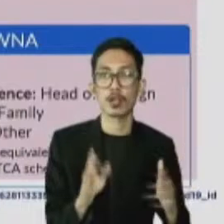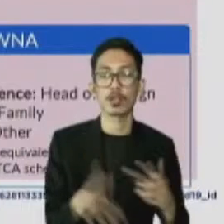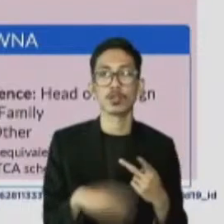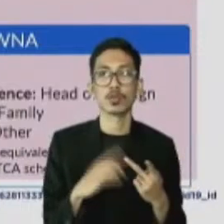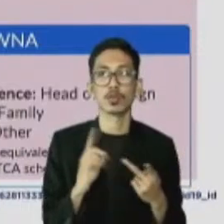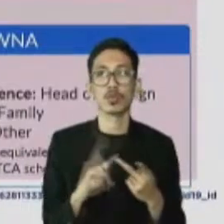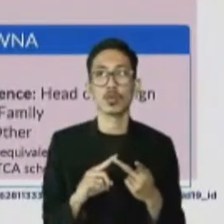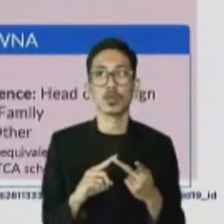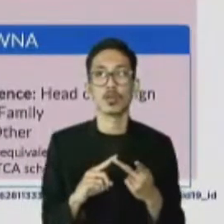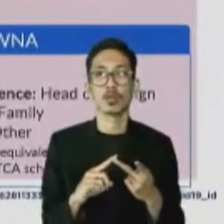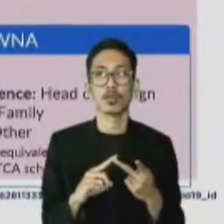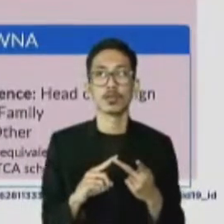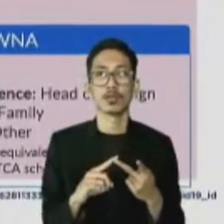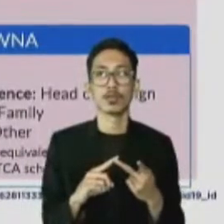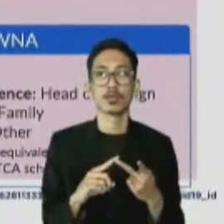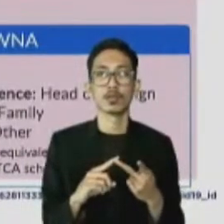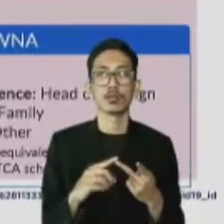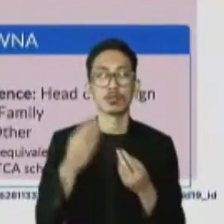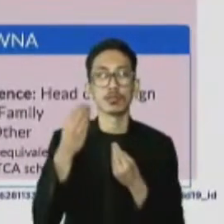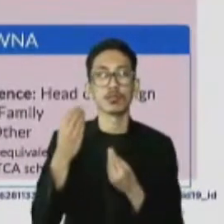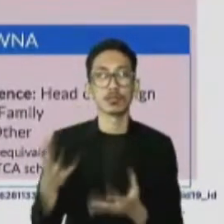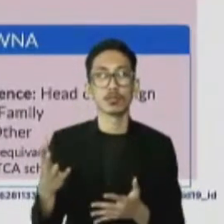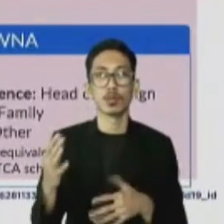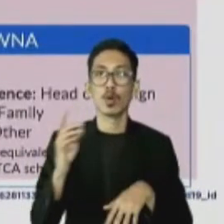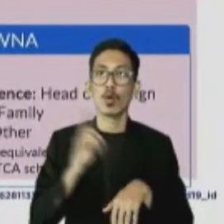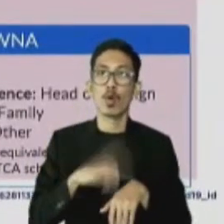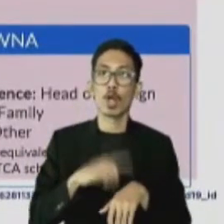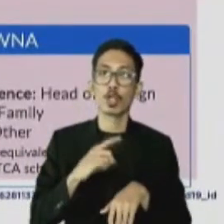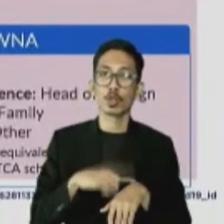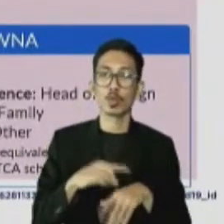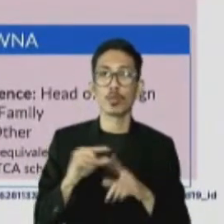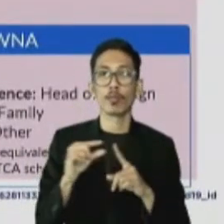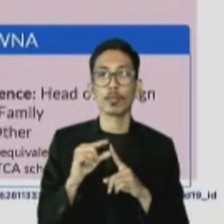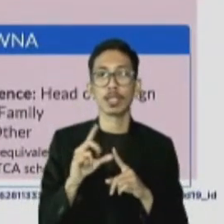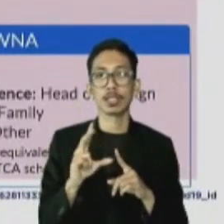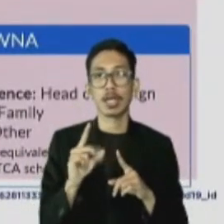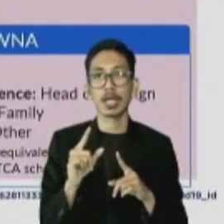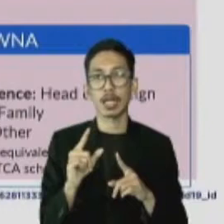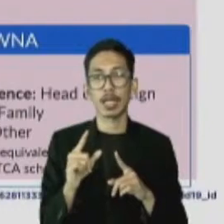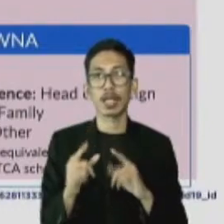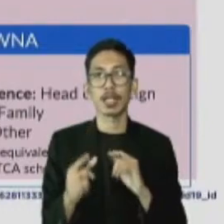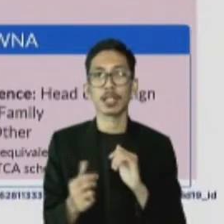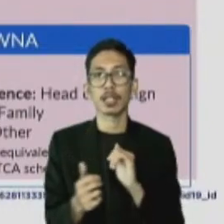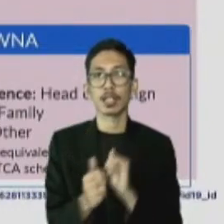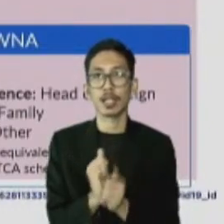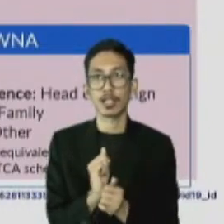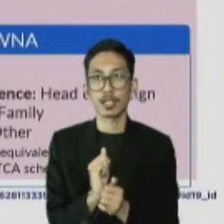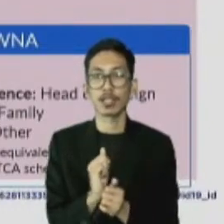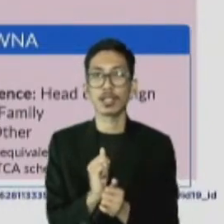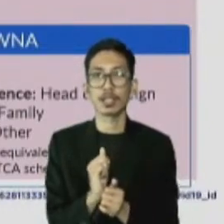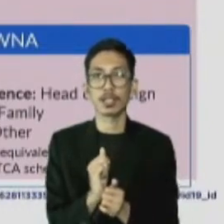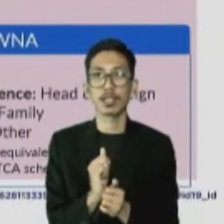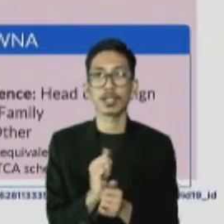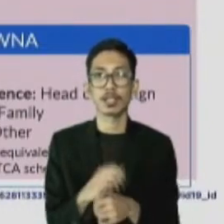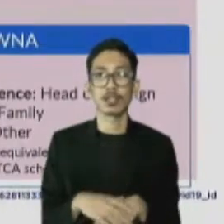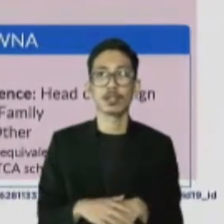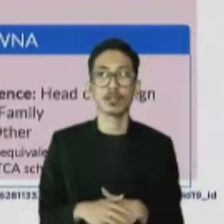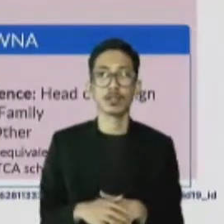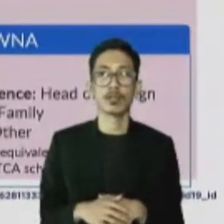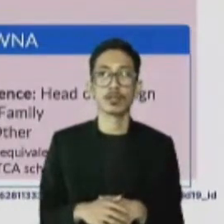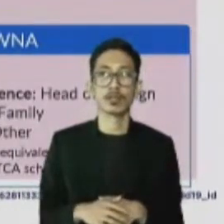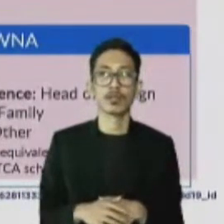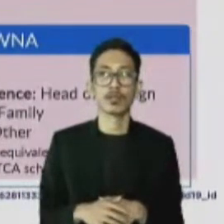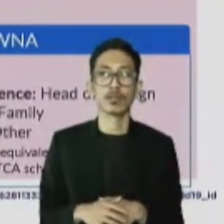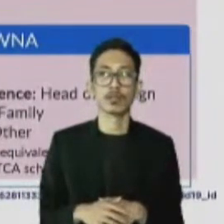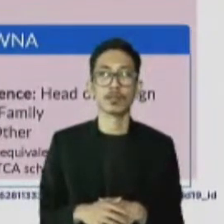the confirming the time for the second RT-PCR retest, which is on the 4th day of quarantine as